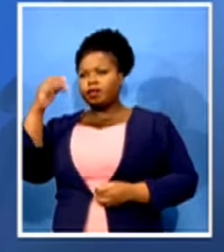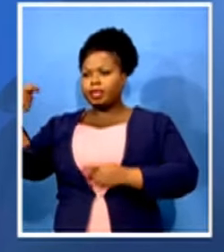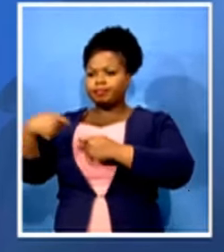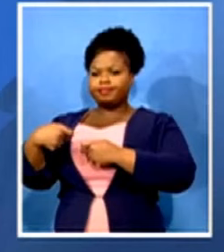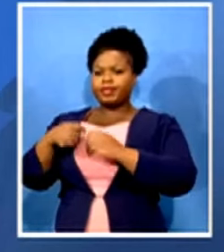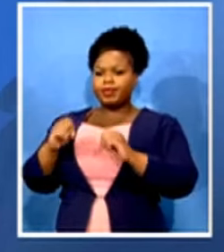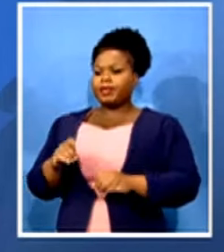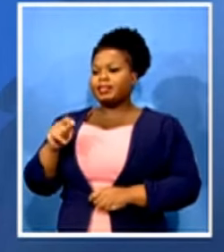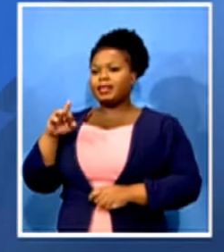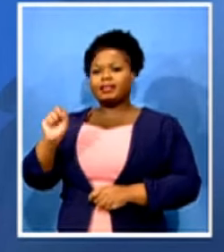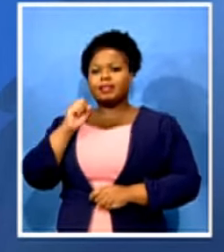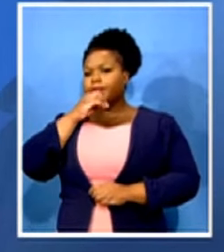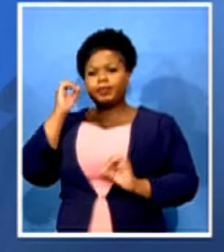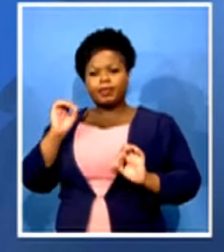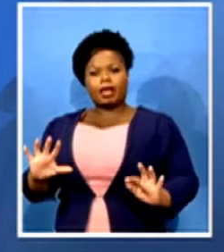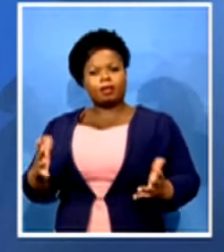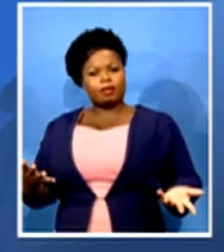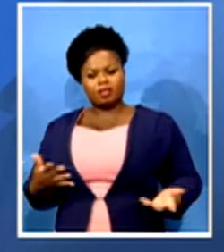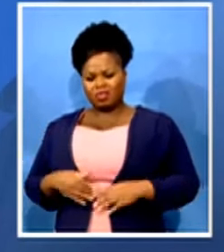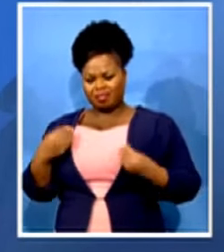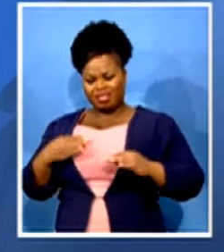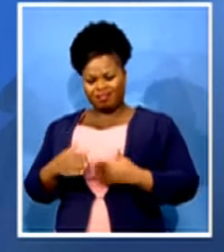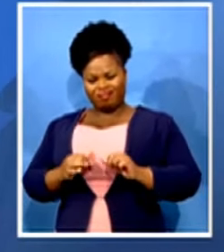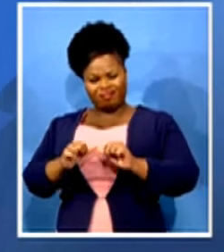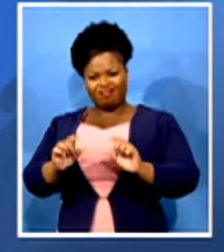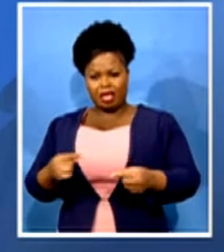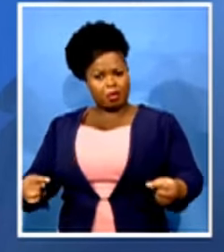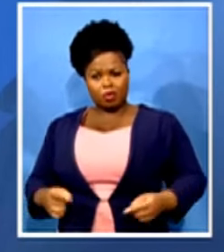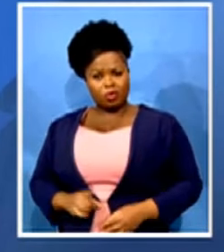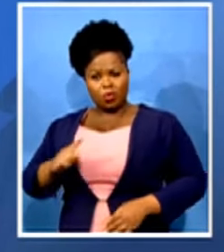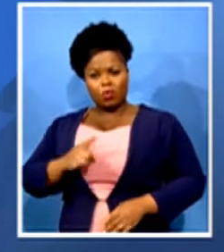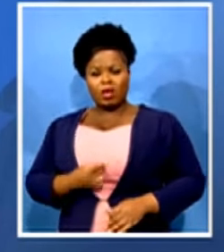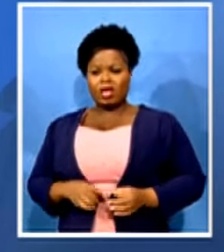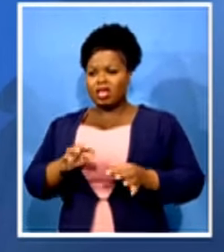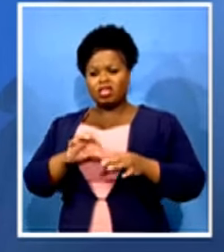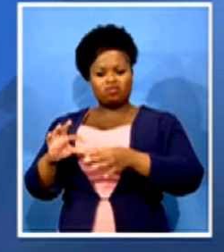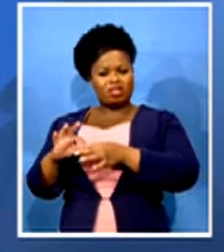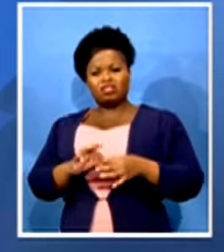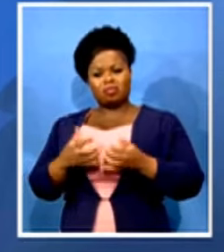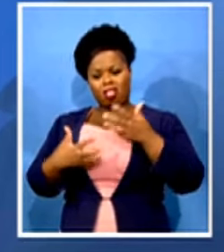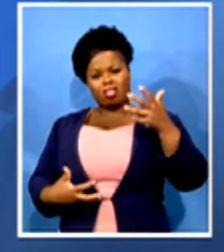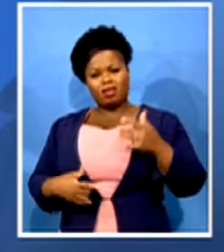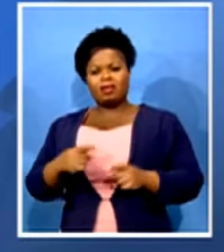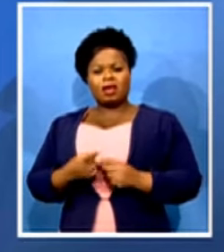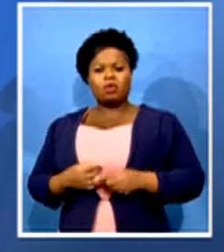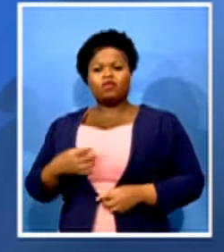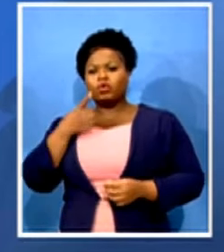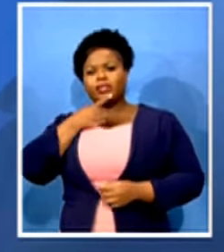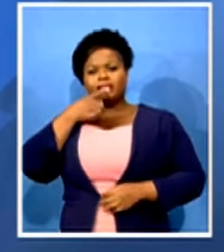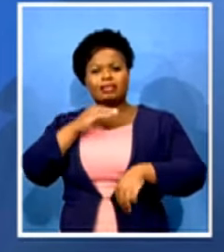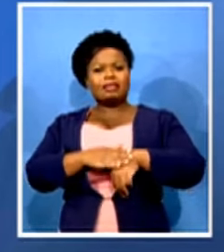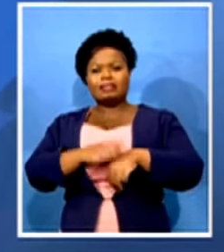businesses afloat by having these functional, structured relationships, and we can't even serve a dinner time trade, yes, the conversation on an ongoing basis